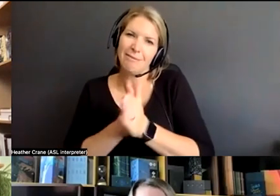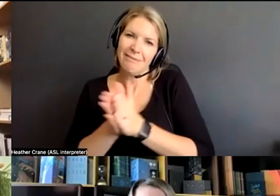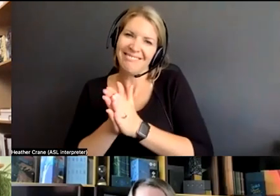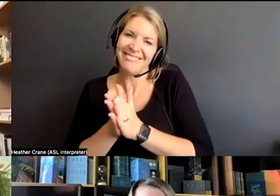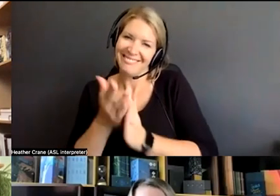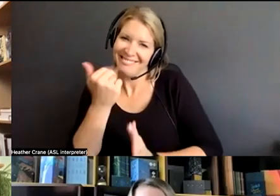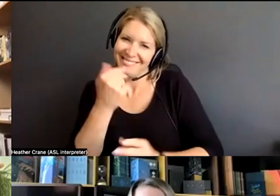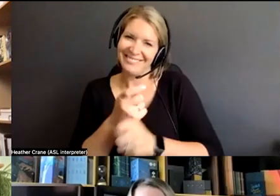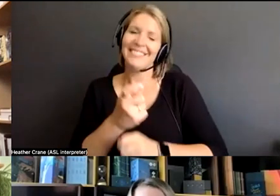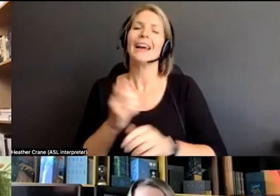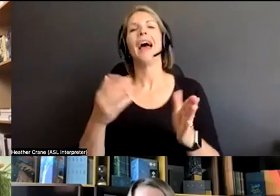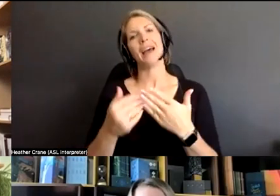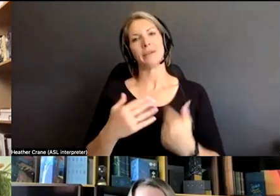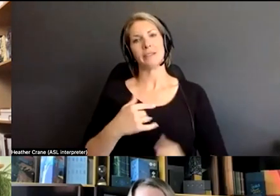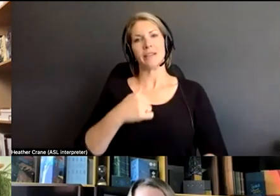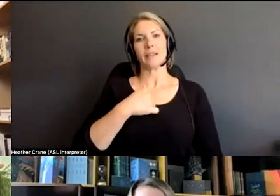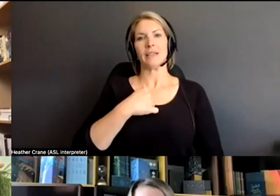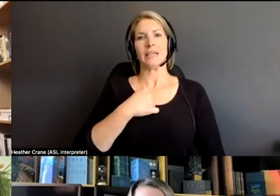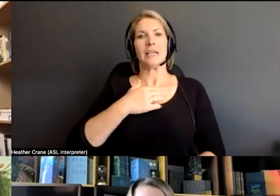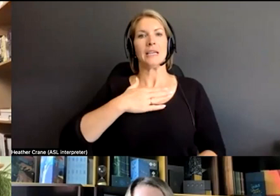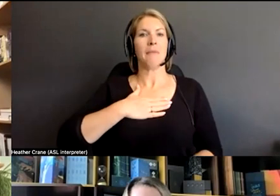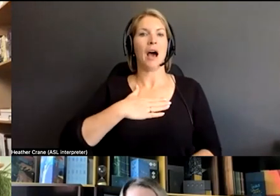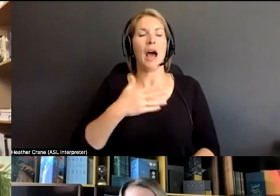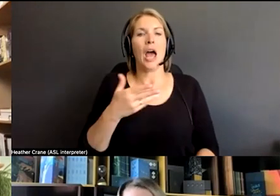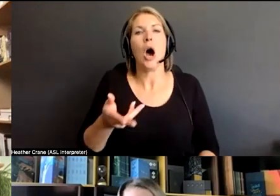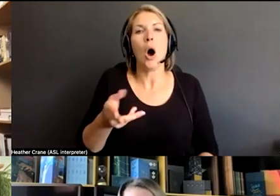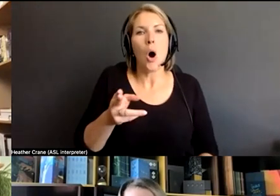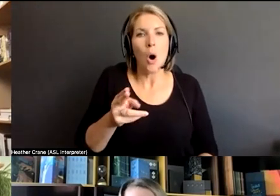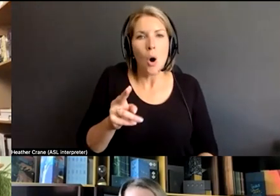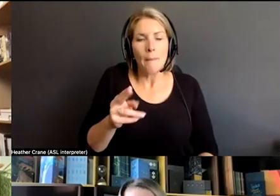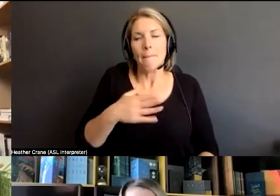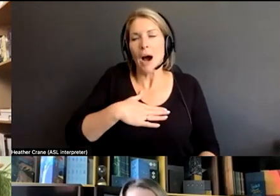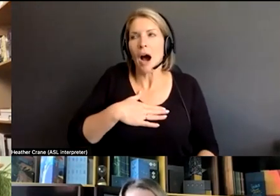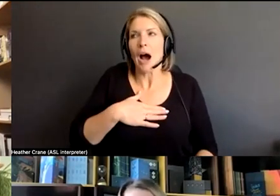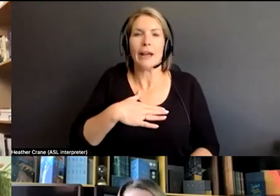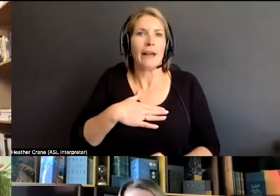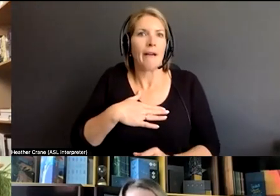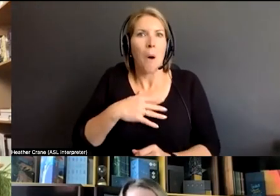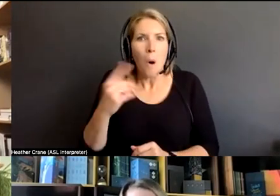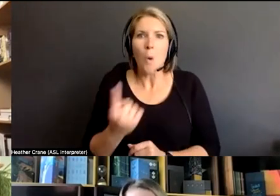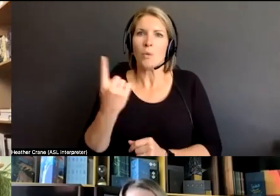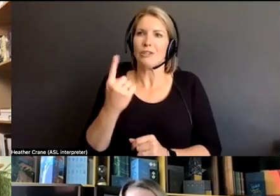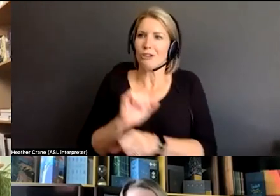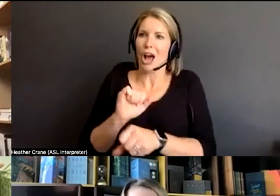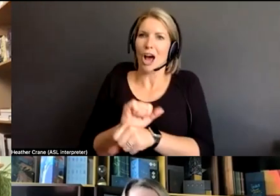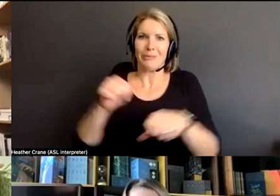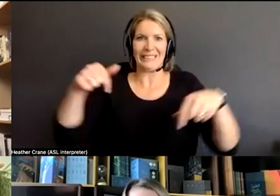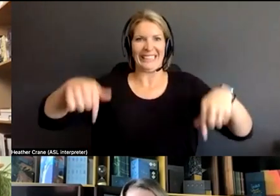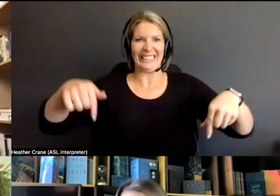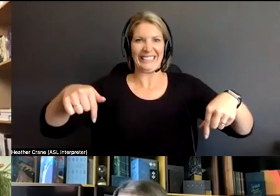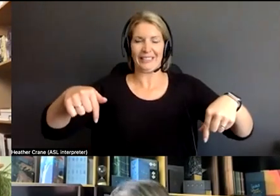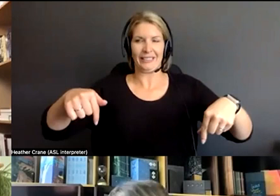honestly, I mean, this is the only adult job I've had and I still don't know what will sell. But certainly